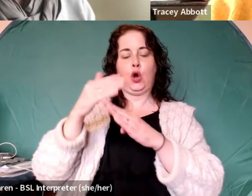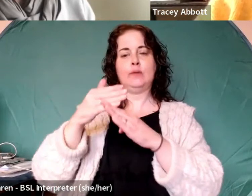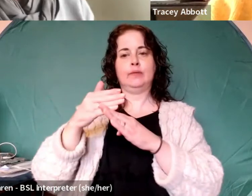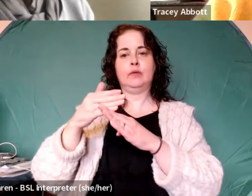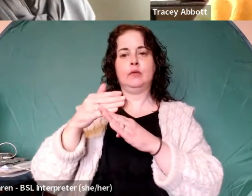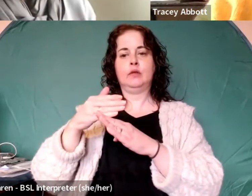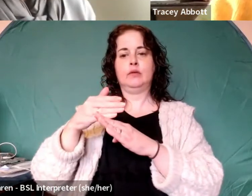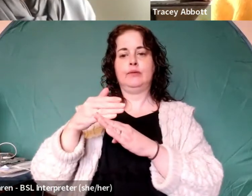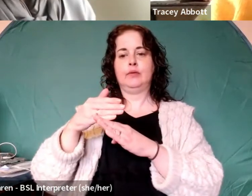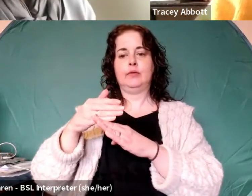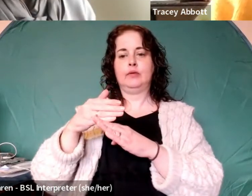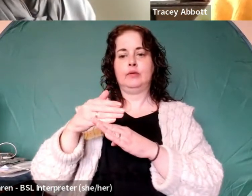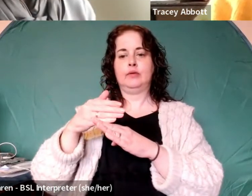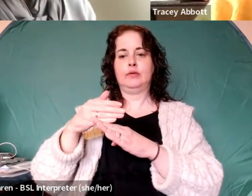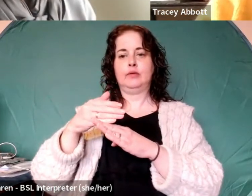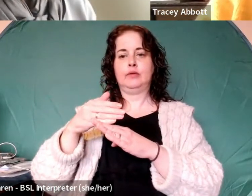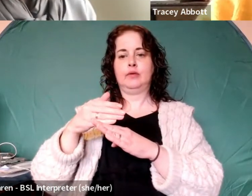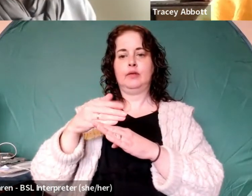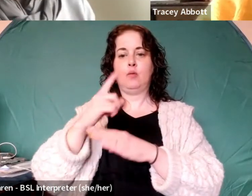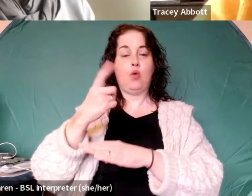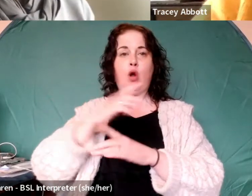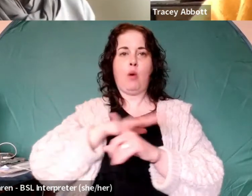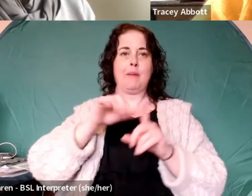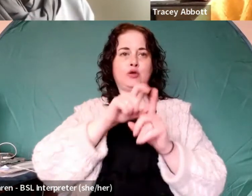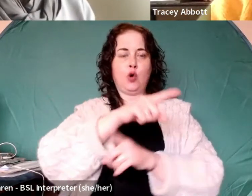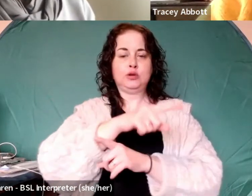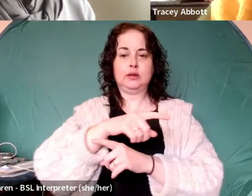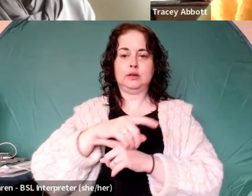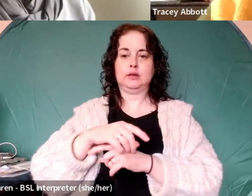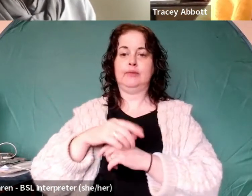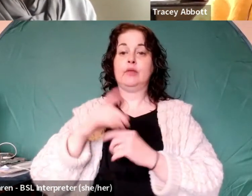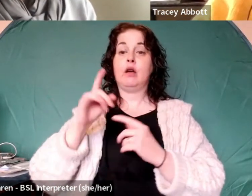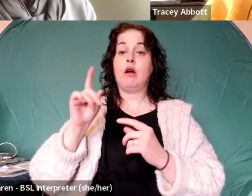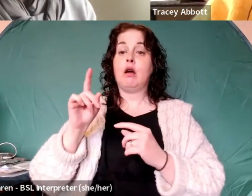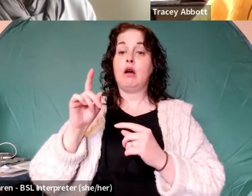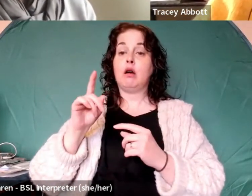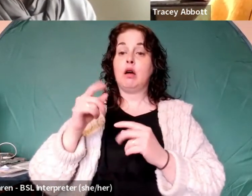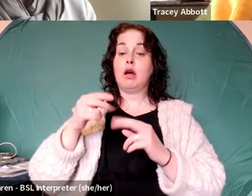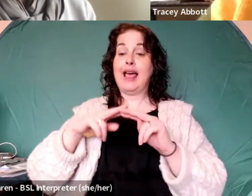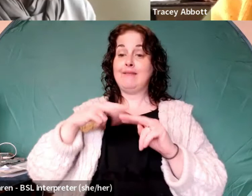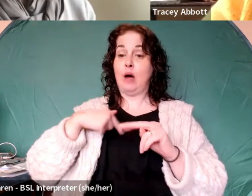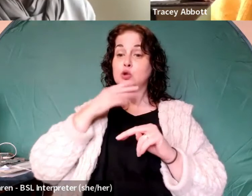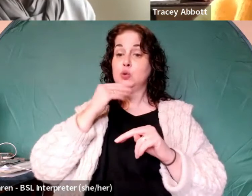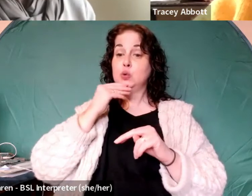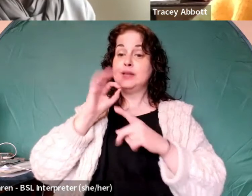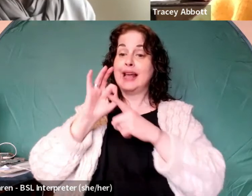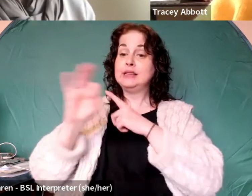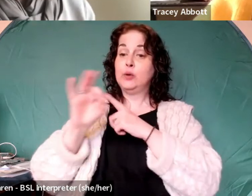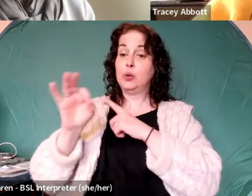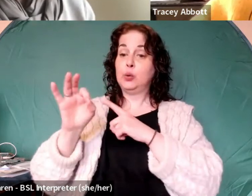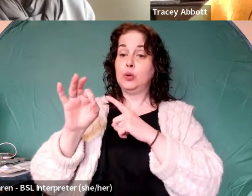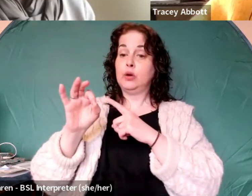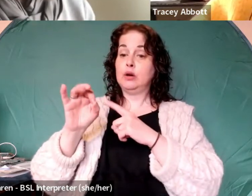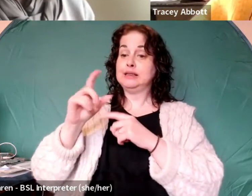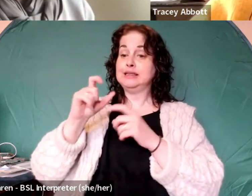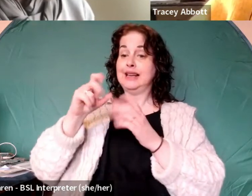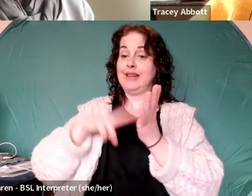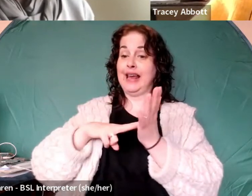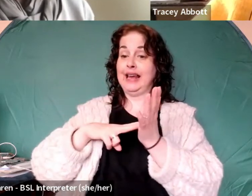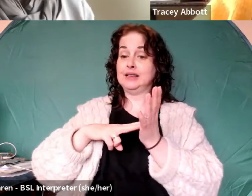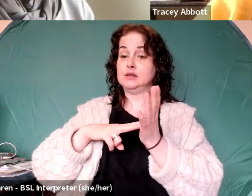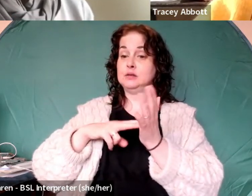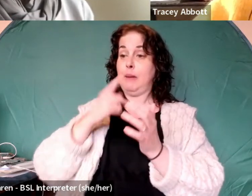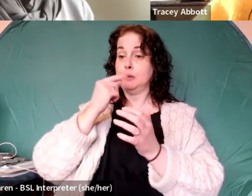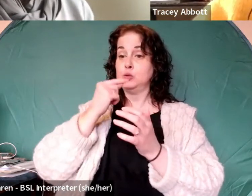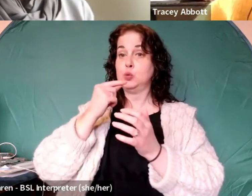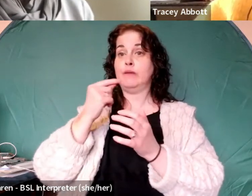cafe working, not one of my daughters. Wouldn't you? Yeah. I'd want him. But if I was going to use interviews and CVs in order